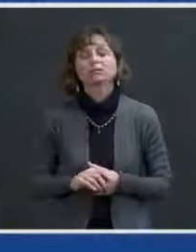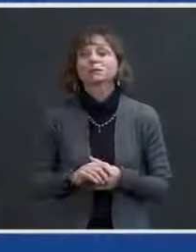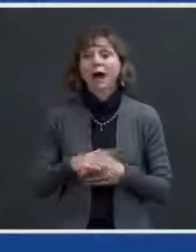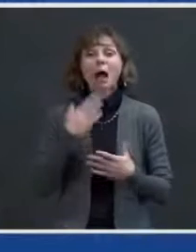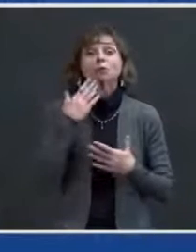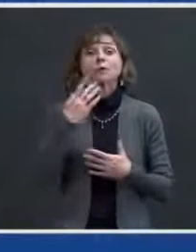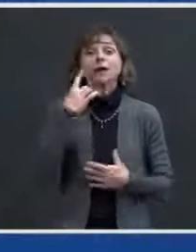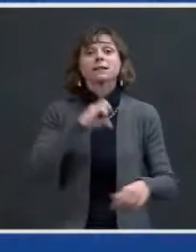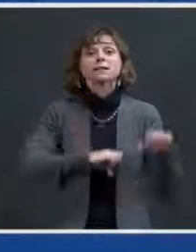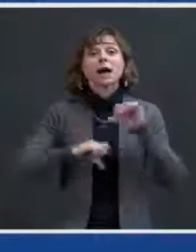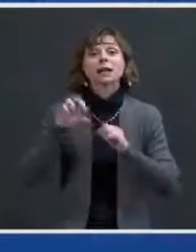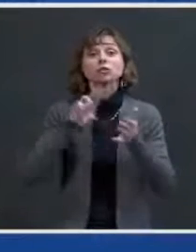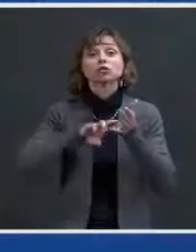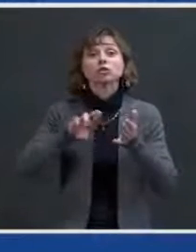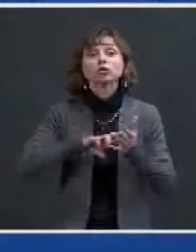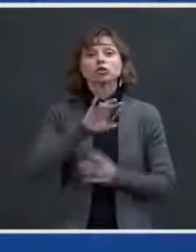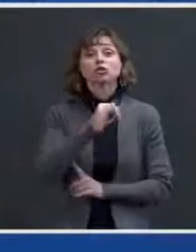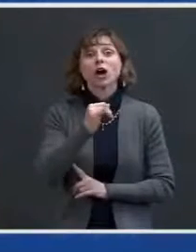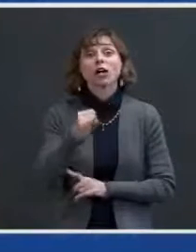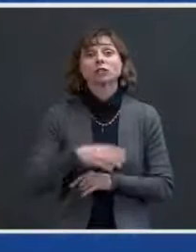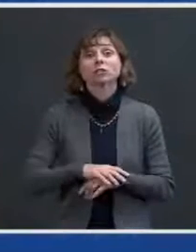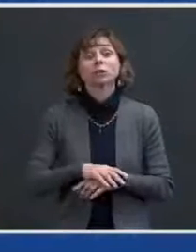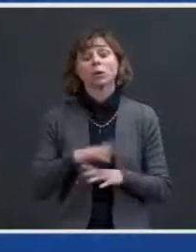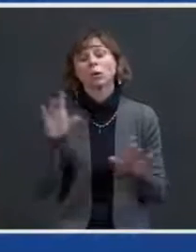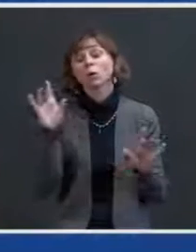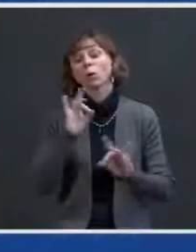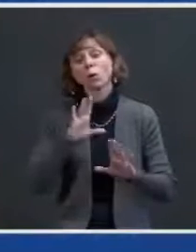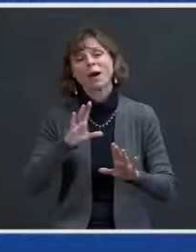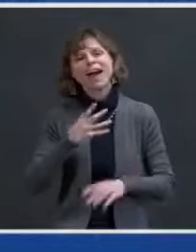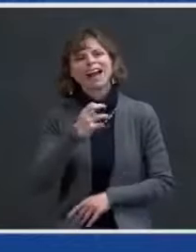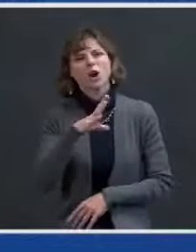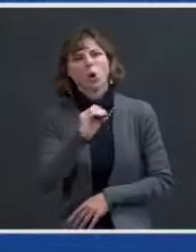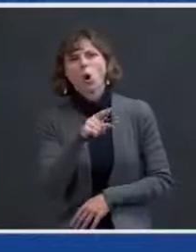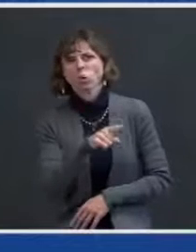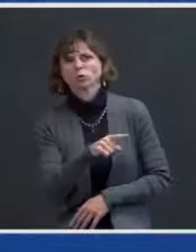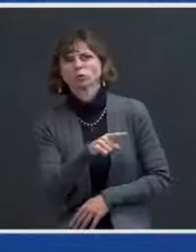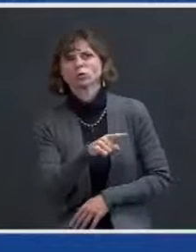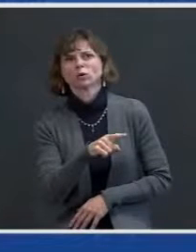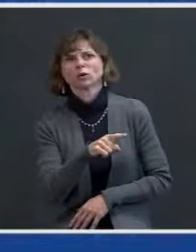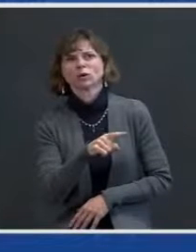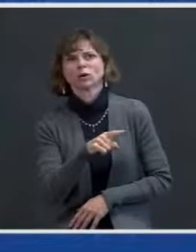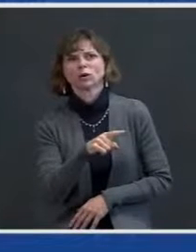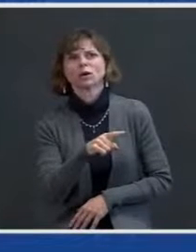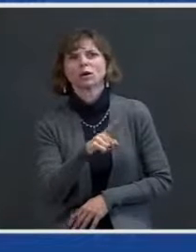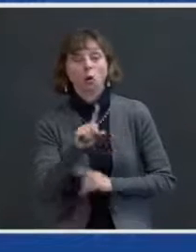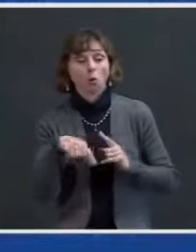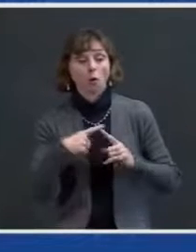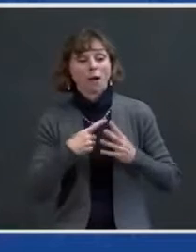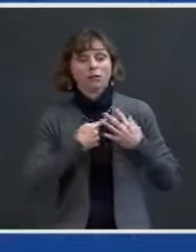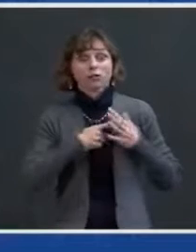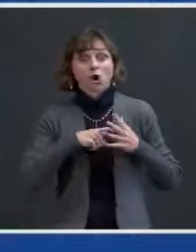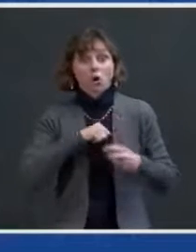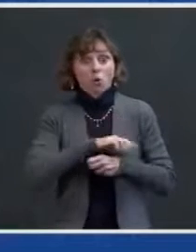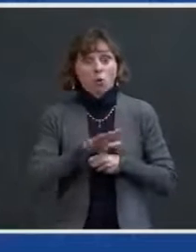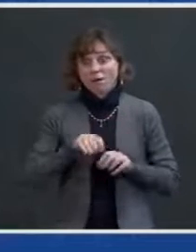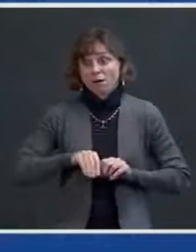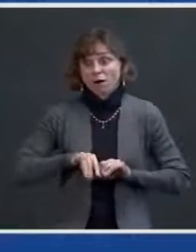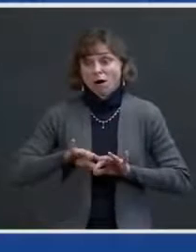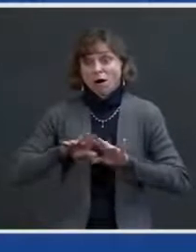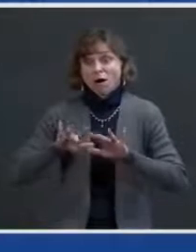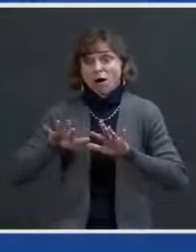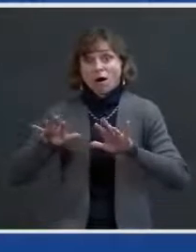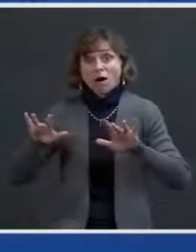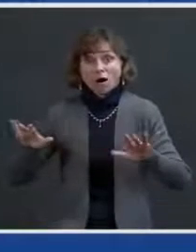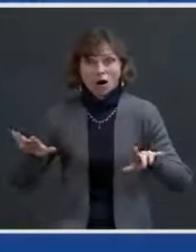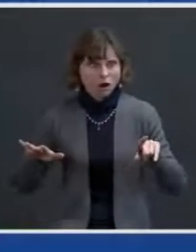Johnson & Johnson for the literal heroic effort that began when COVID-19 first spread and led to the